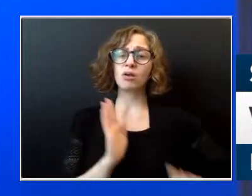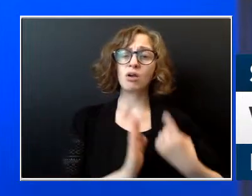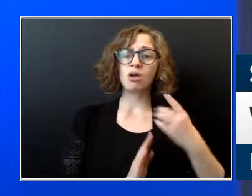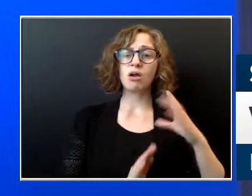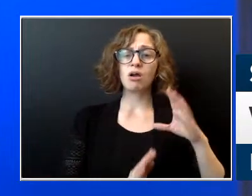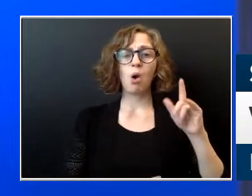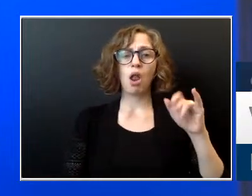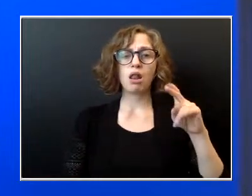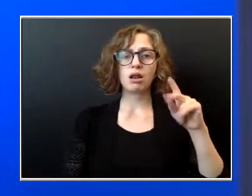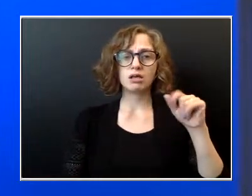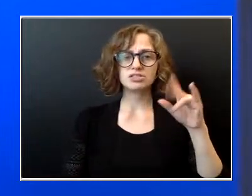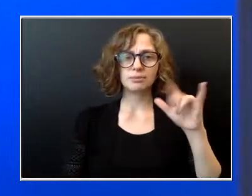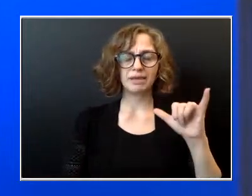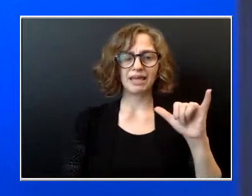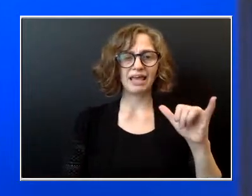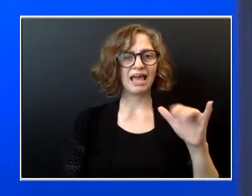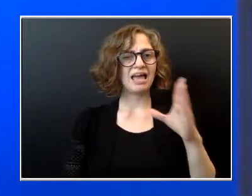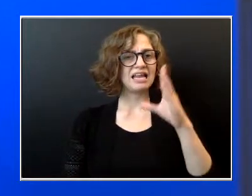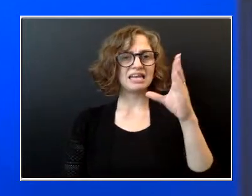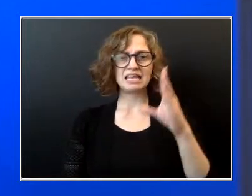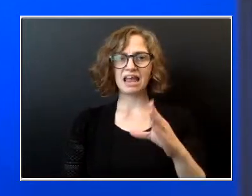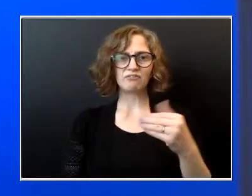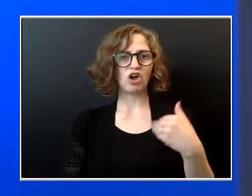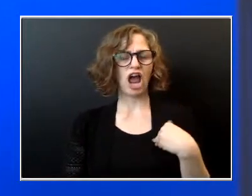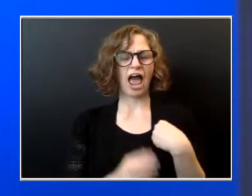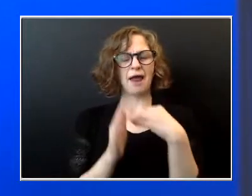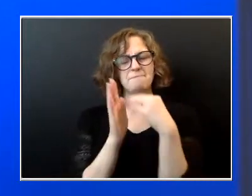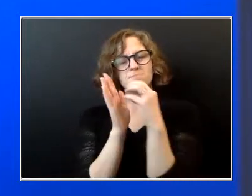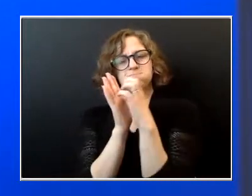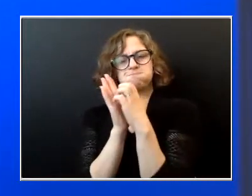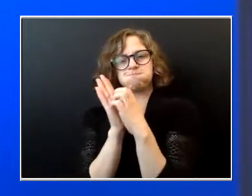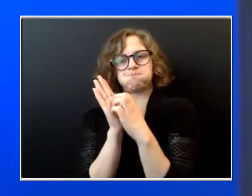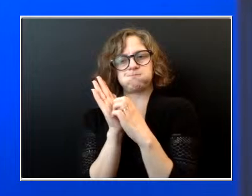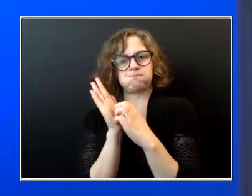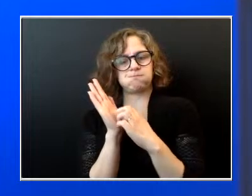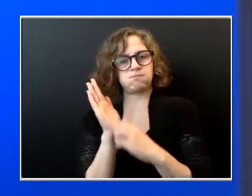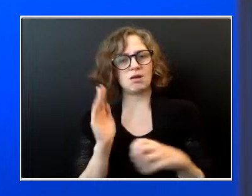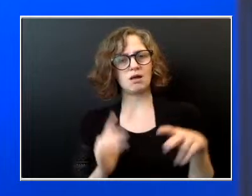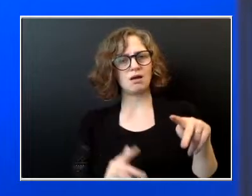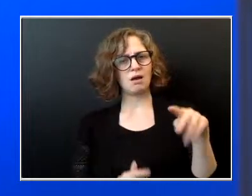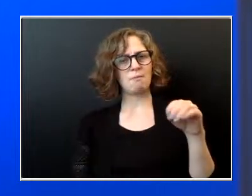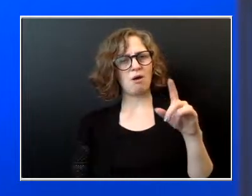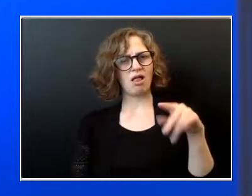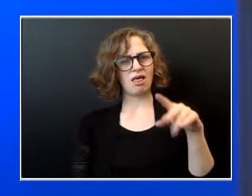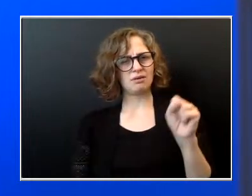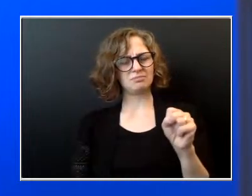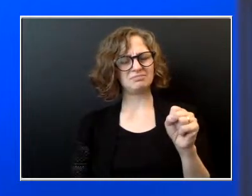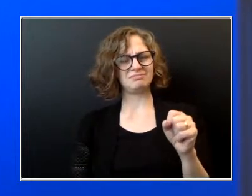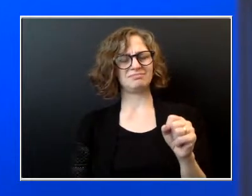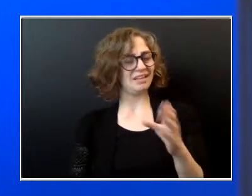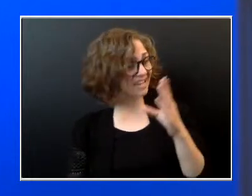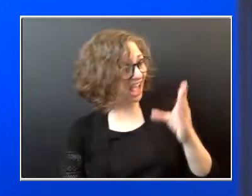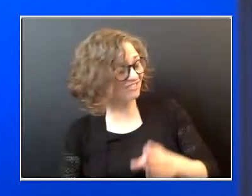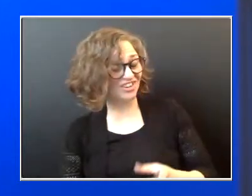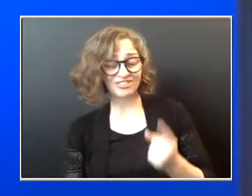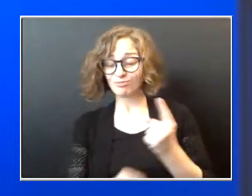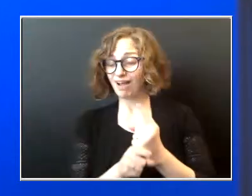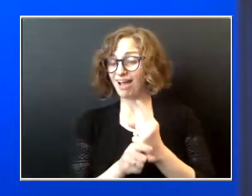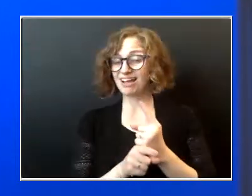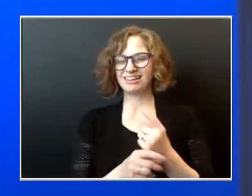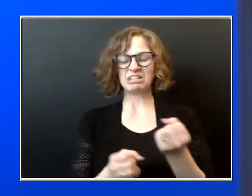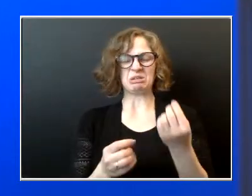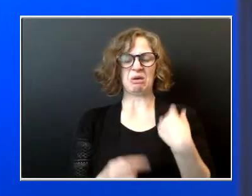polyps. with adenomatous polyps. Never, ever. So I really didn't. I was really bewildered. I